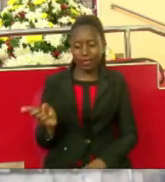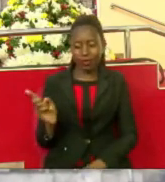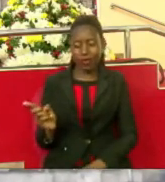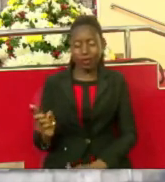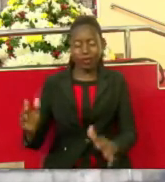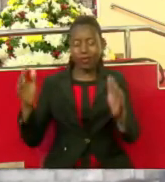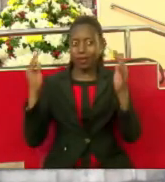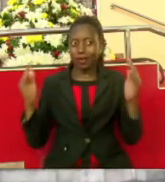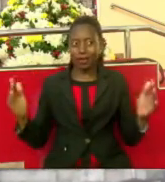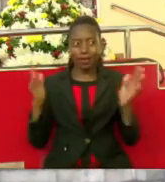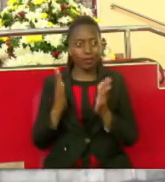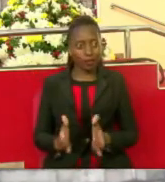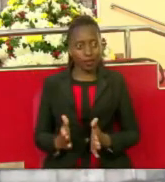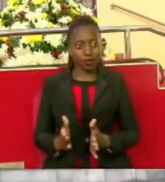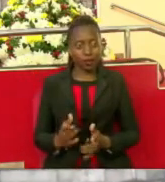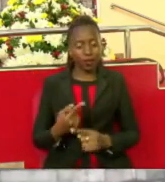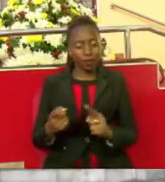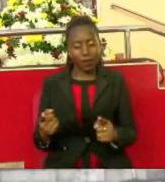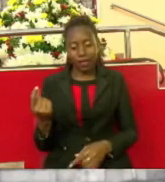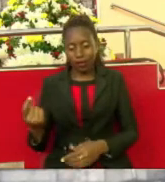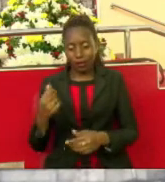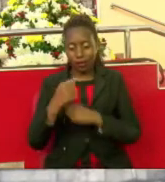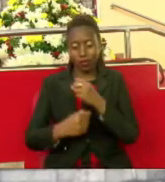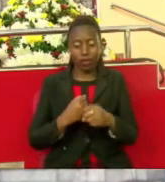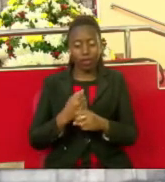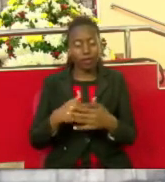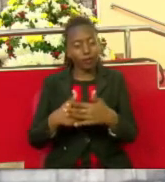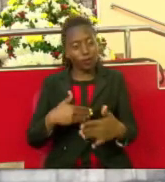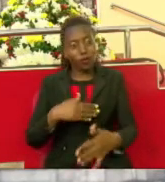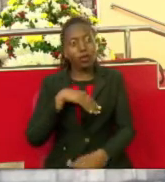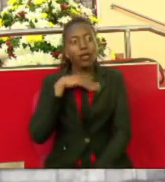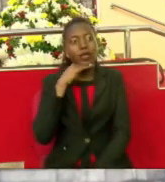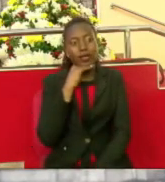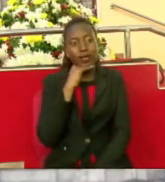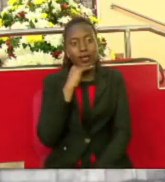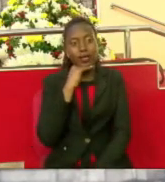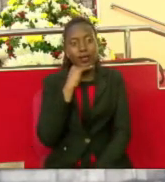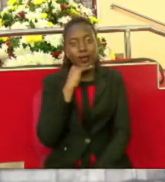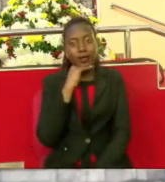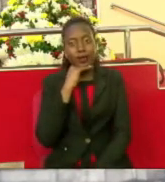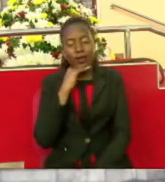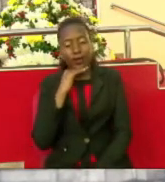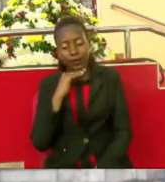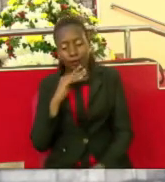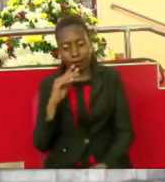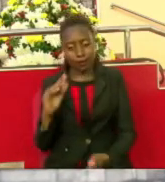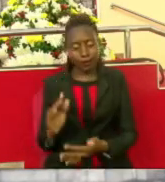aliyeishi. But a few years before his death, lakini miaka midogo tu kabla hajakufa, he shared with the world